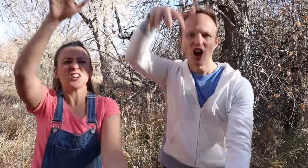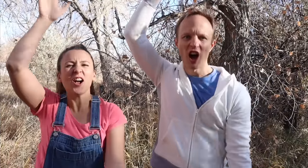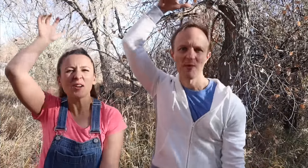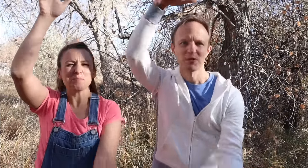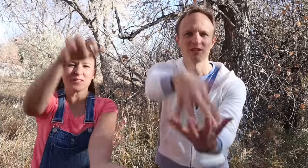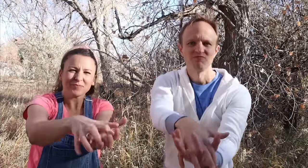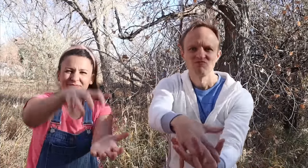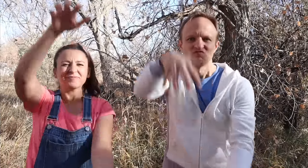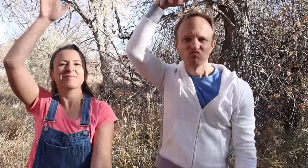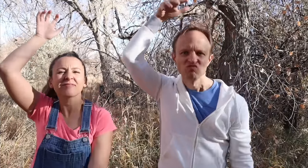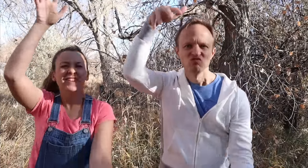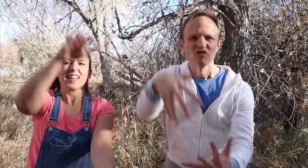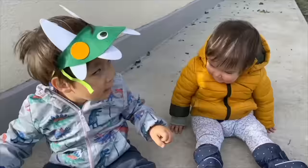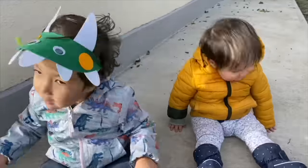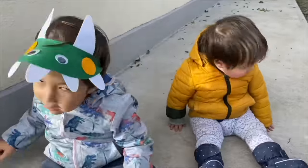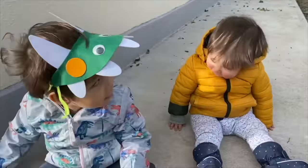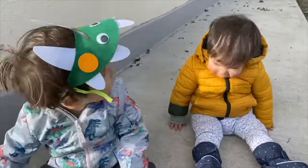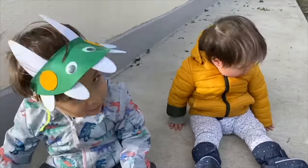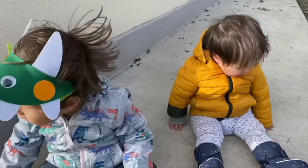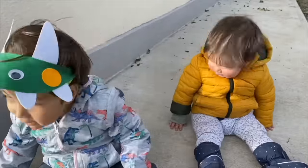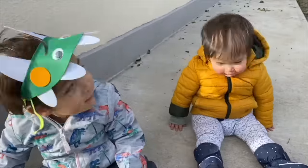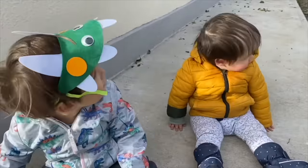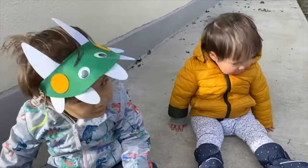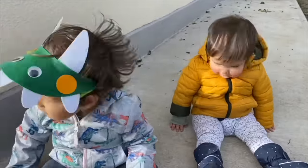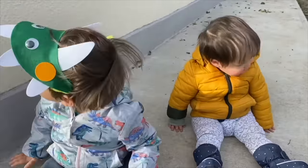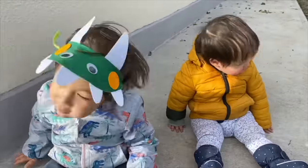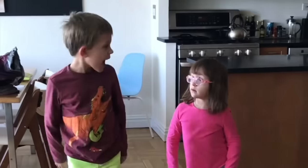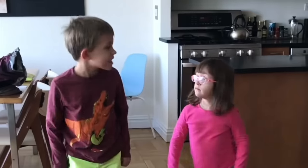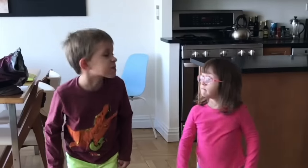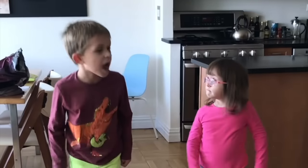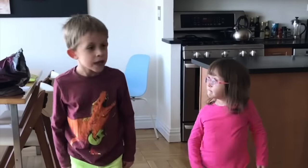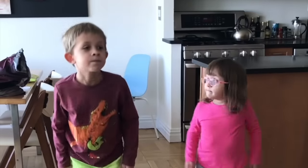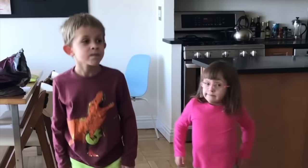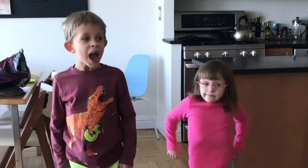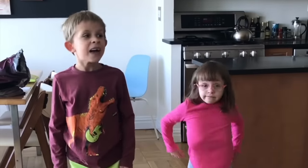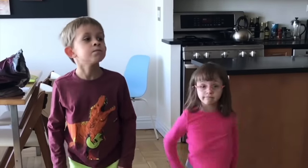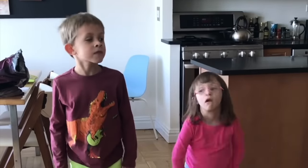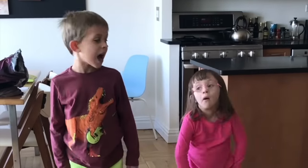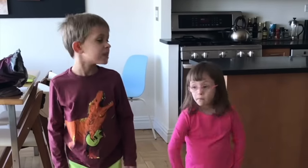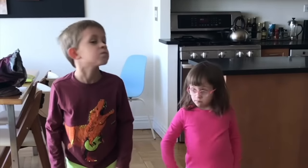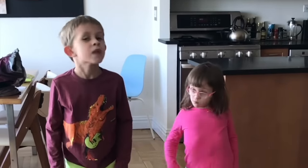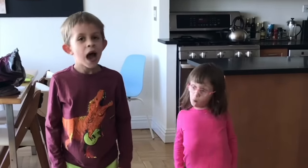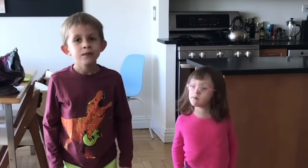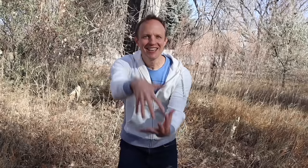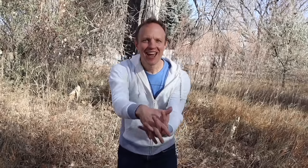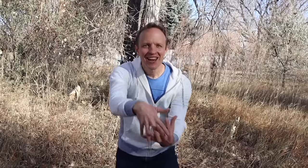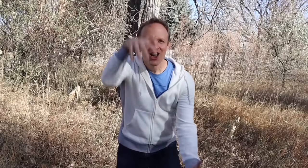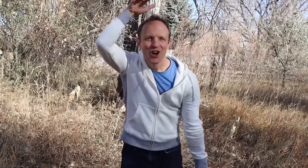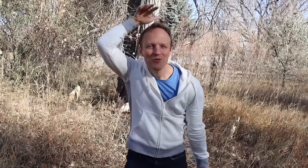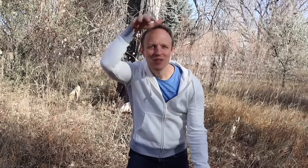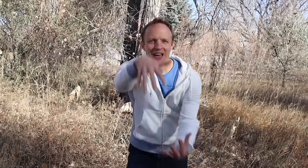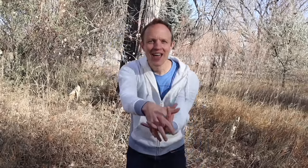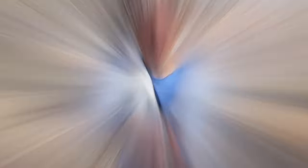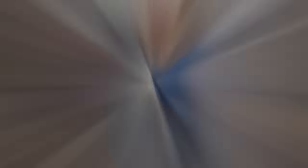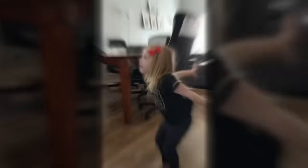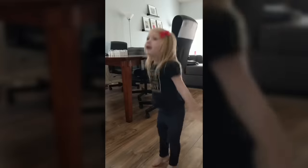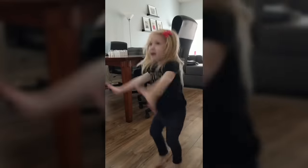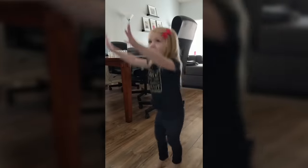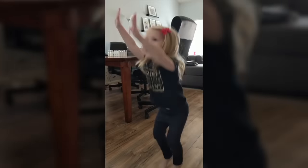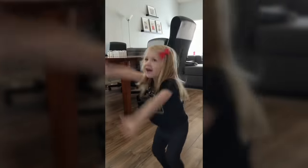to chomp. They chomp and chomp and chew their plants and prey. Dino